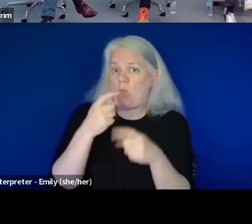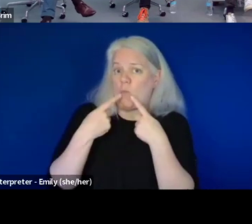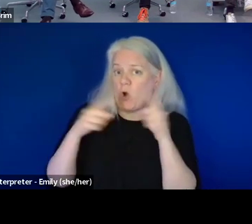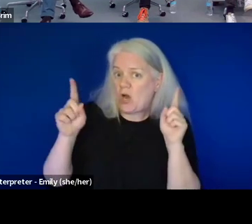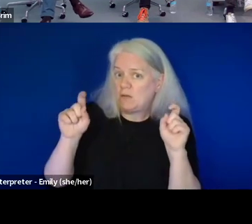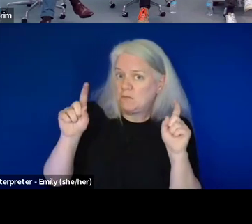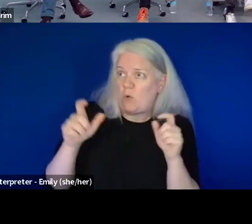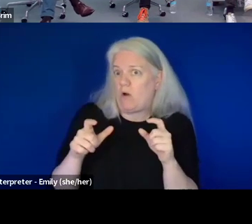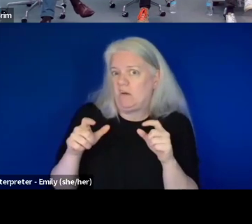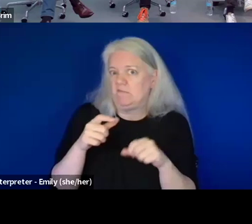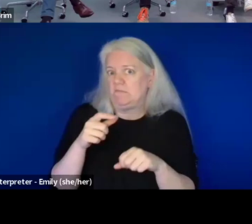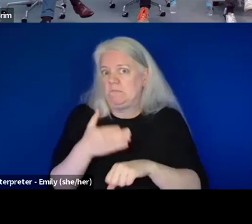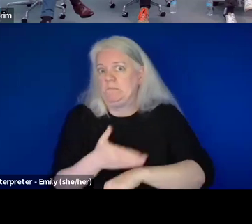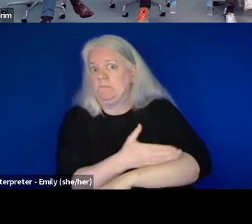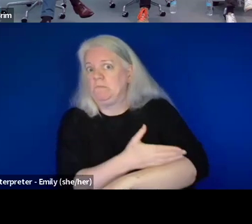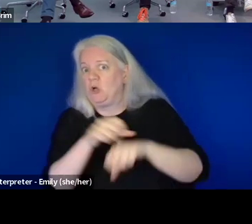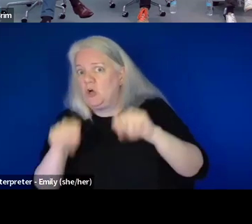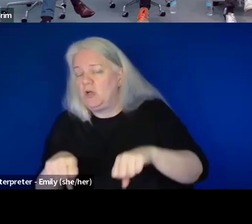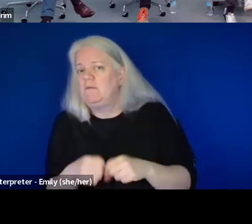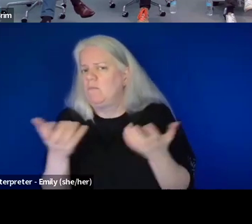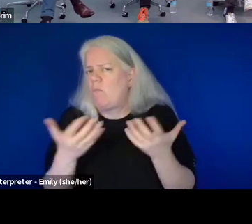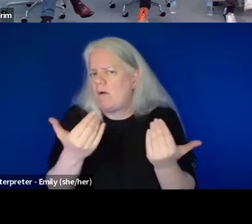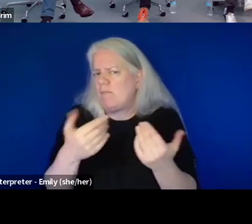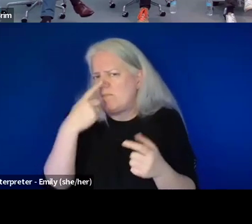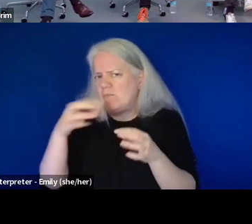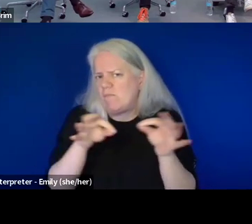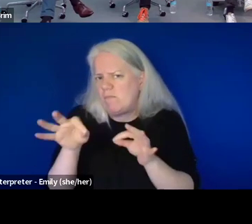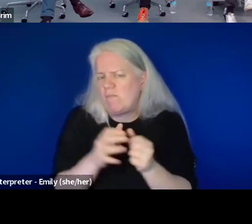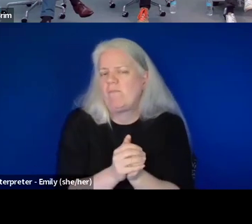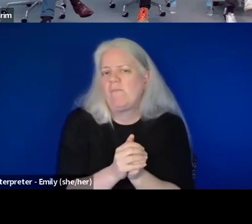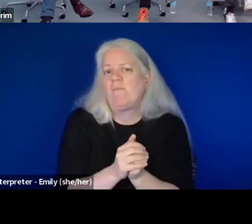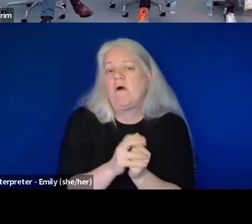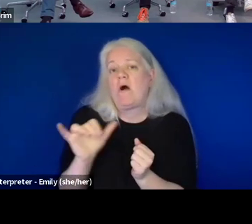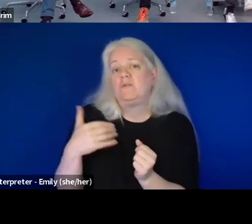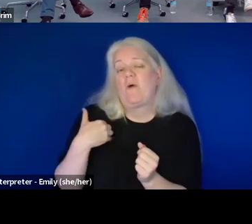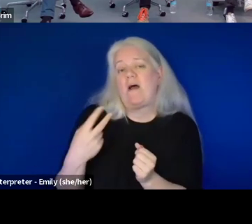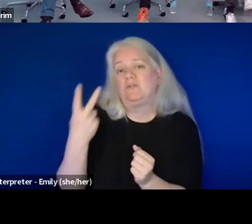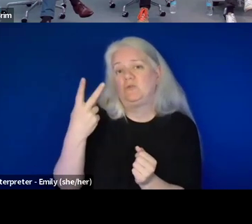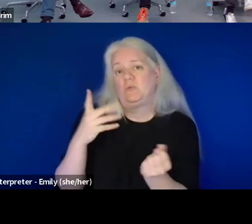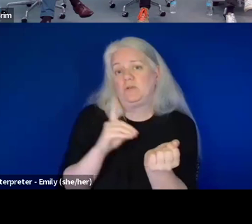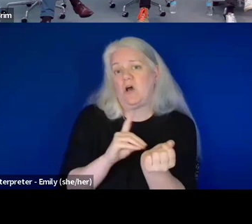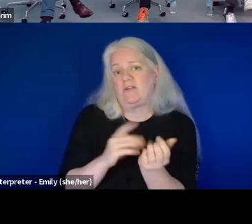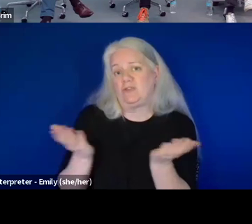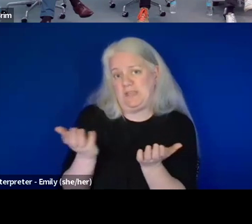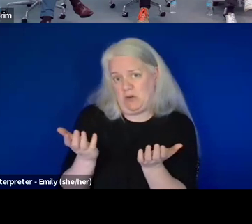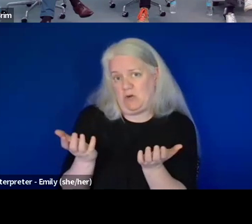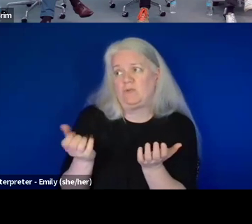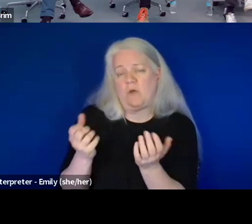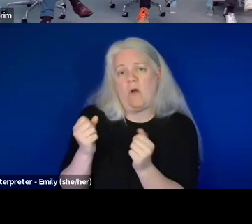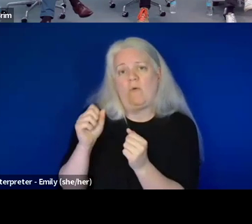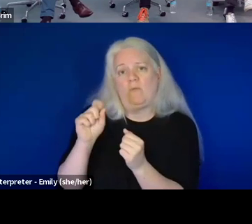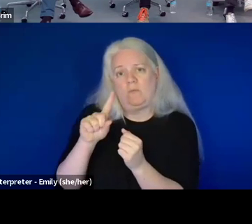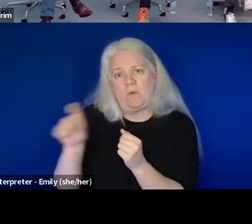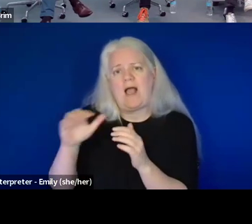question because we have two NYU Langone doctors here, and that is how can the CUNY system both provide services within the system